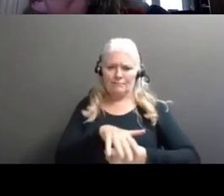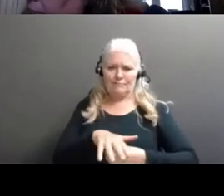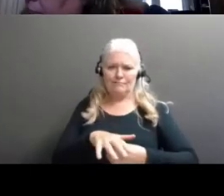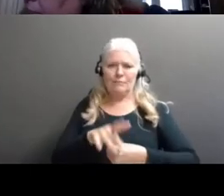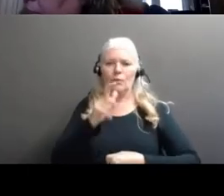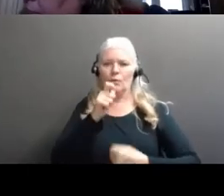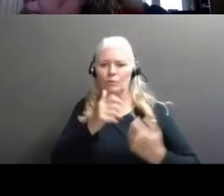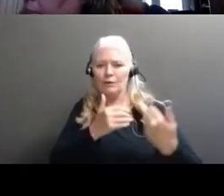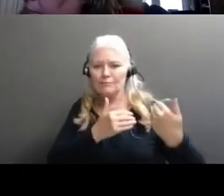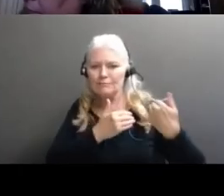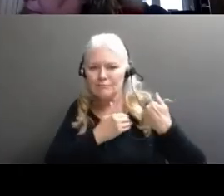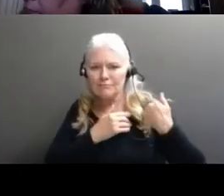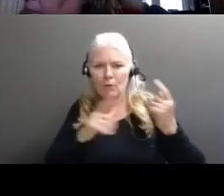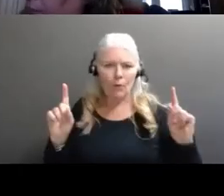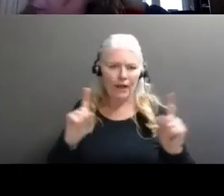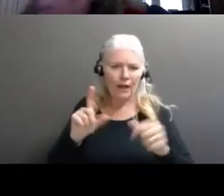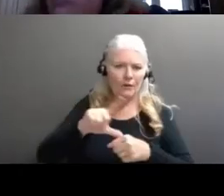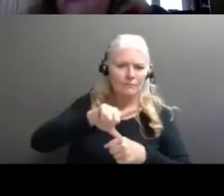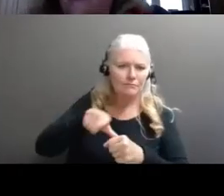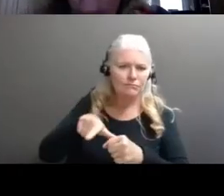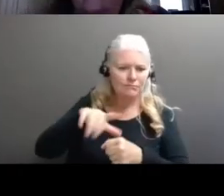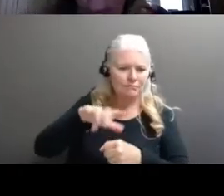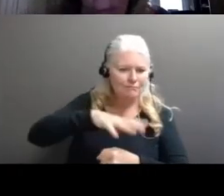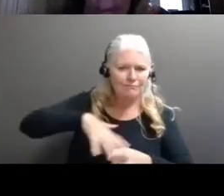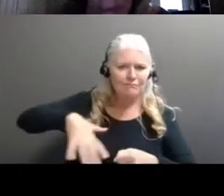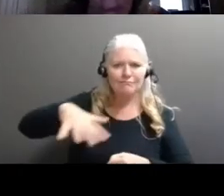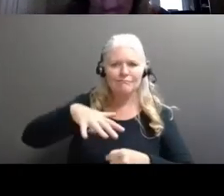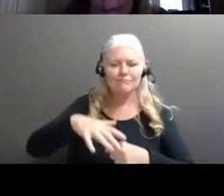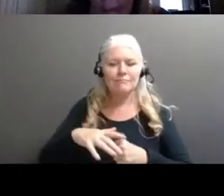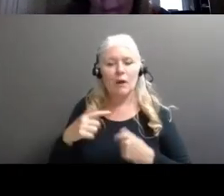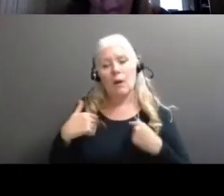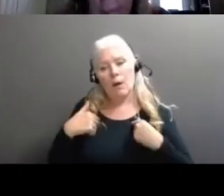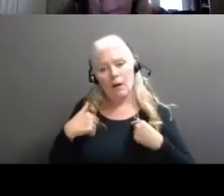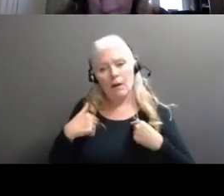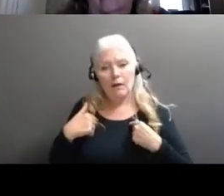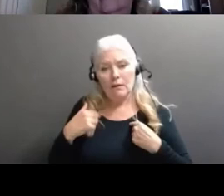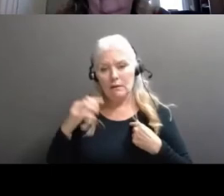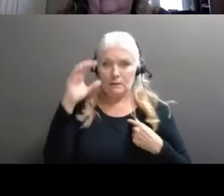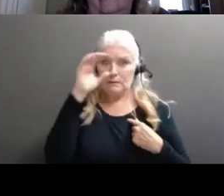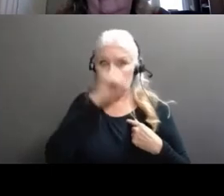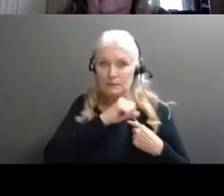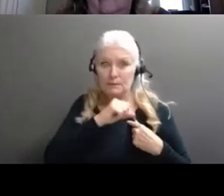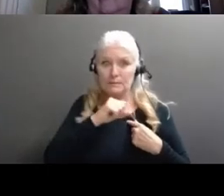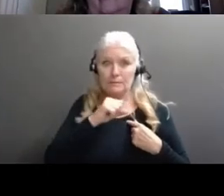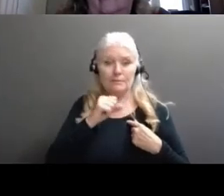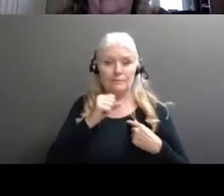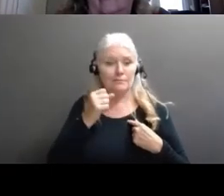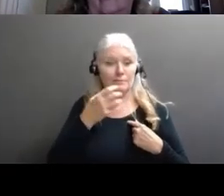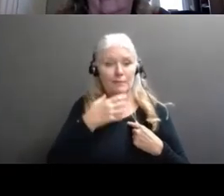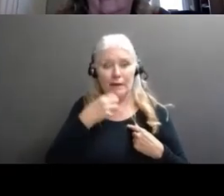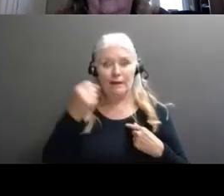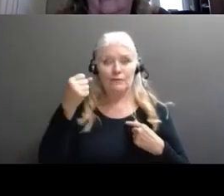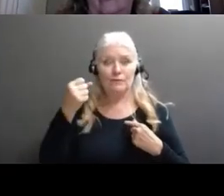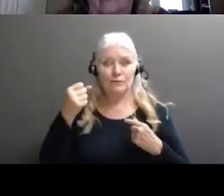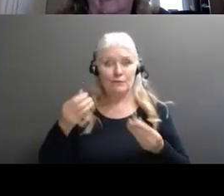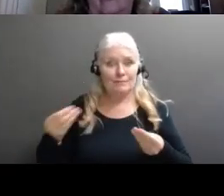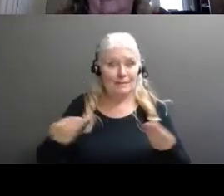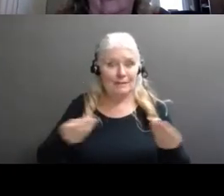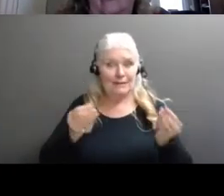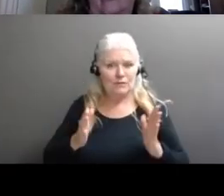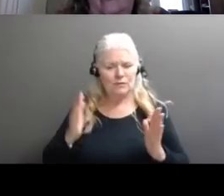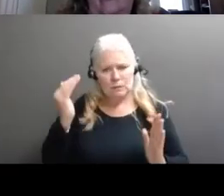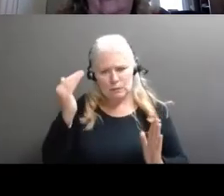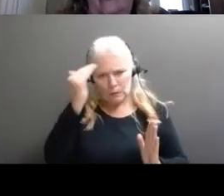course, assuming that all elder mediators adhere to and know the legislation where they live. And wherever you